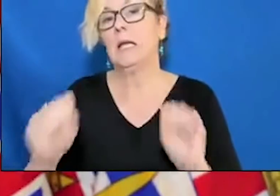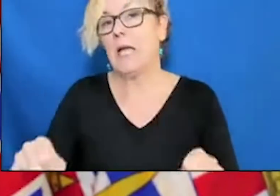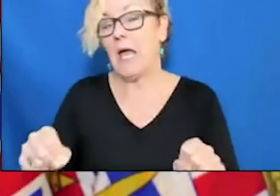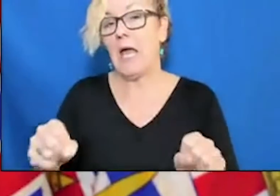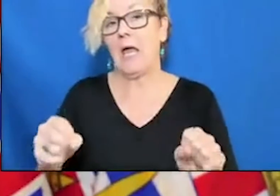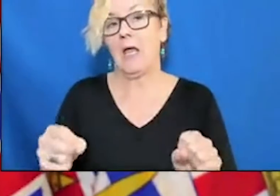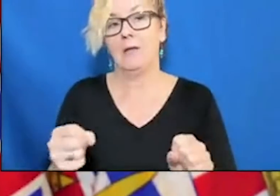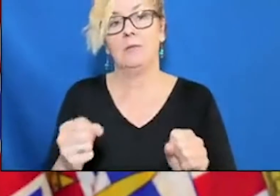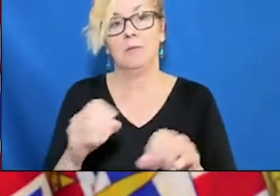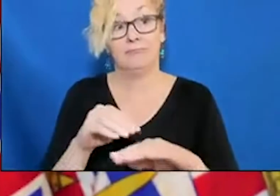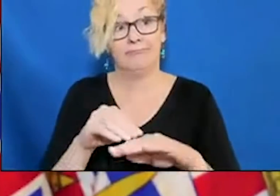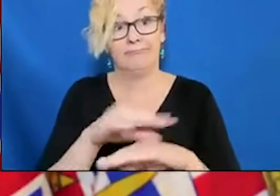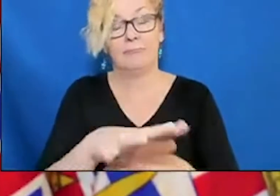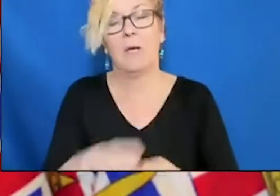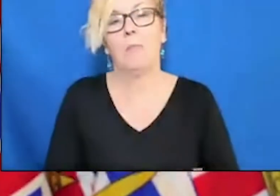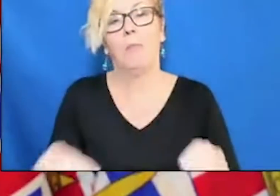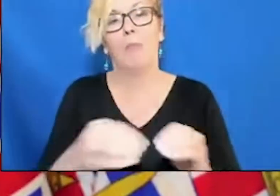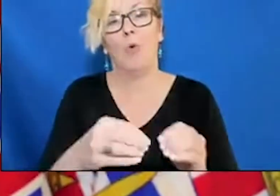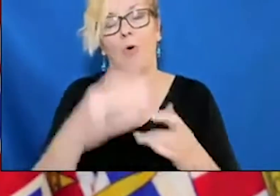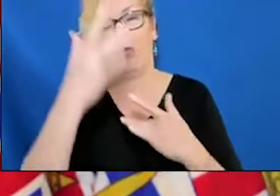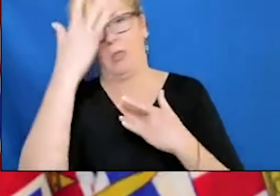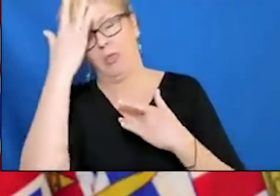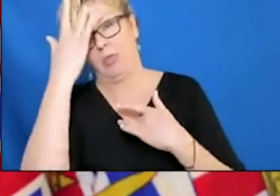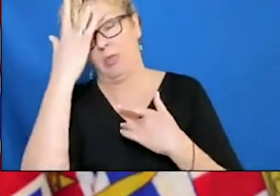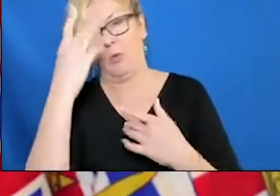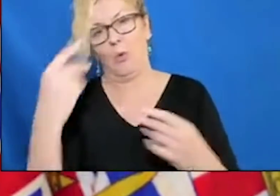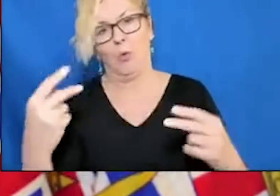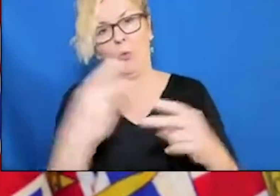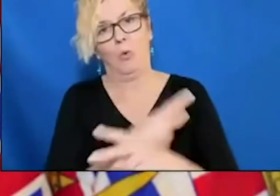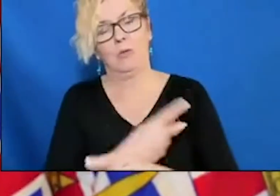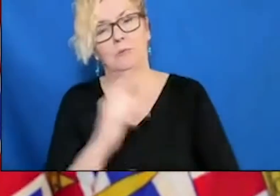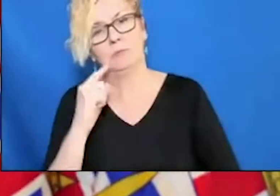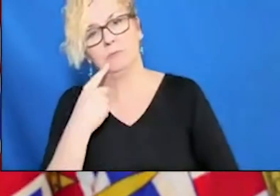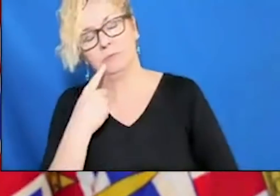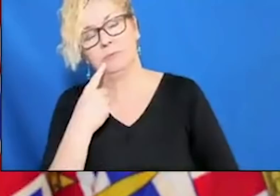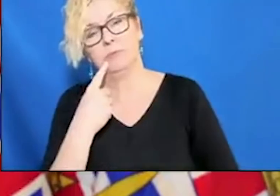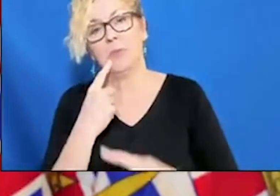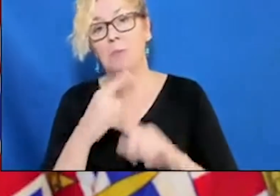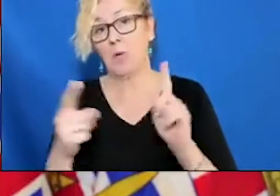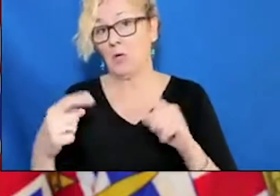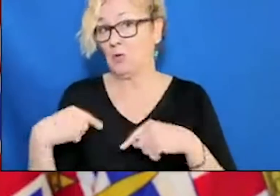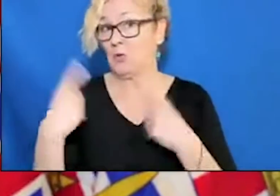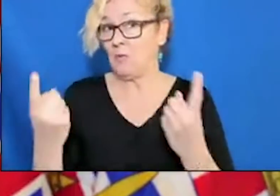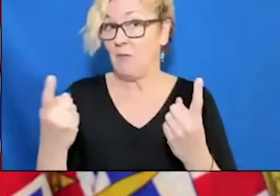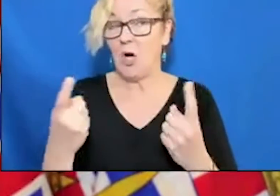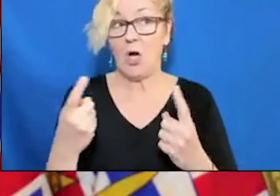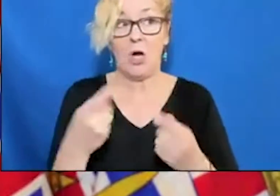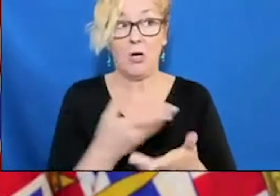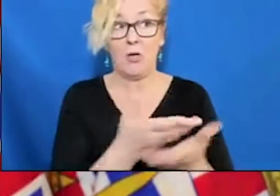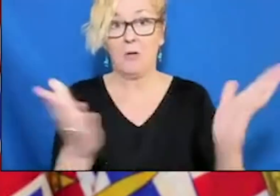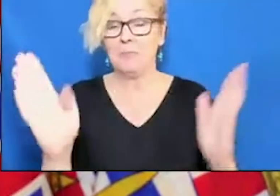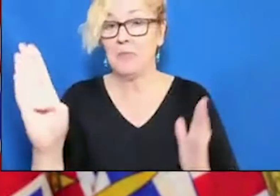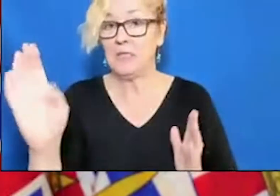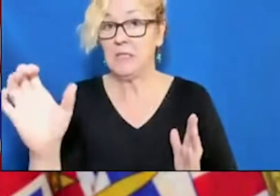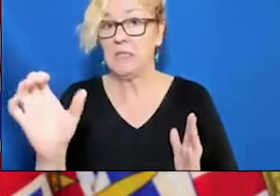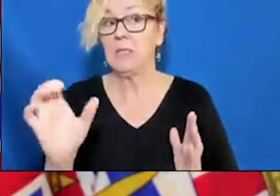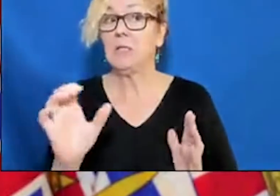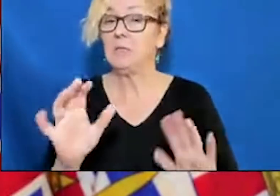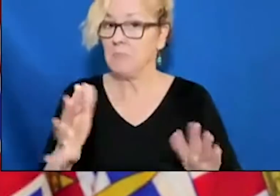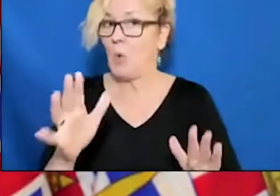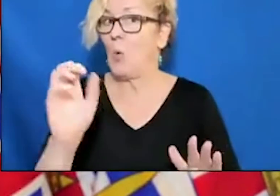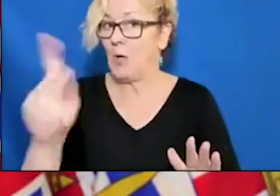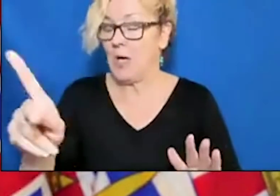currently 23 people who've been identified as having a variant case in hospital, but our overall hospitalization